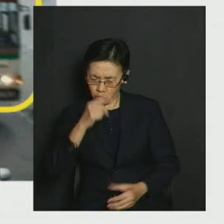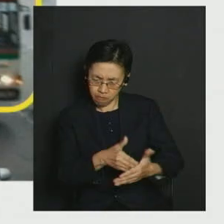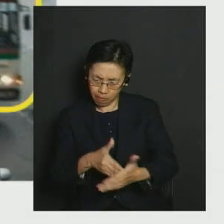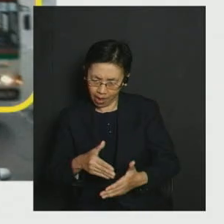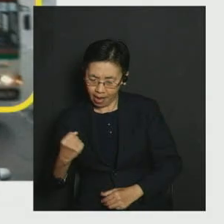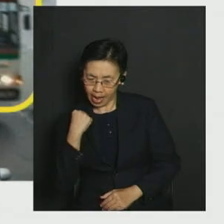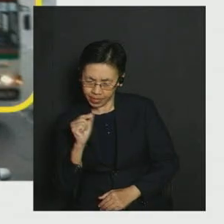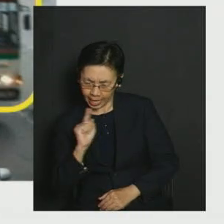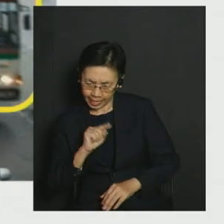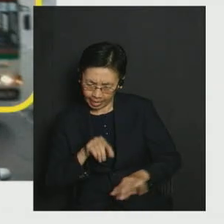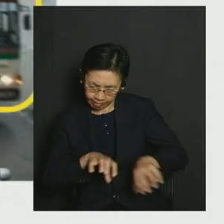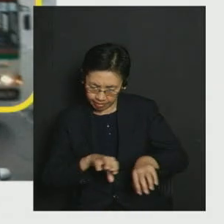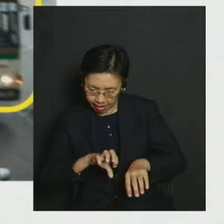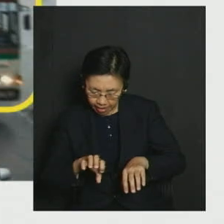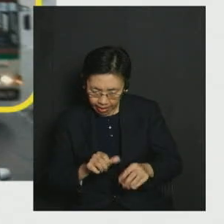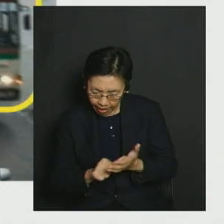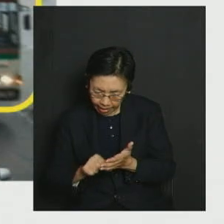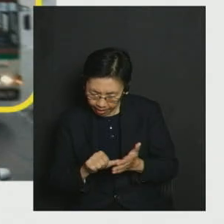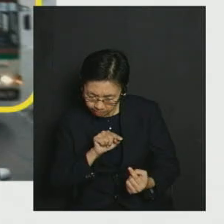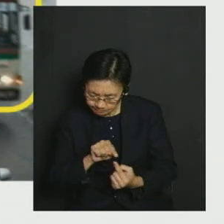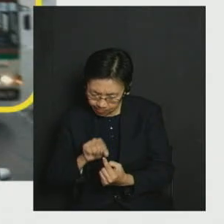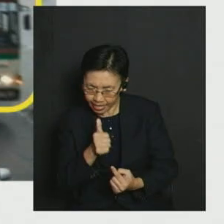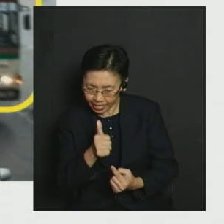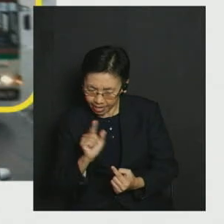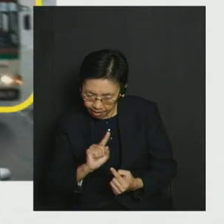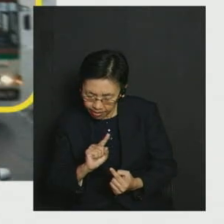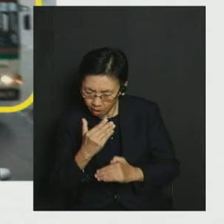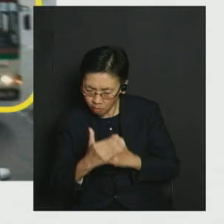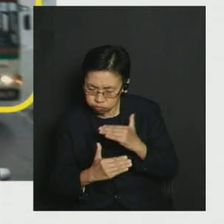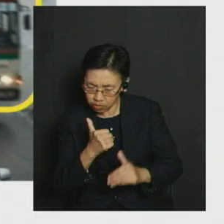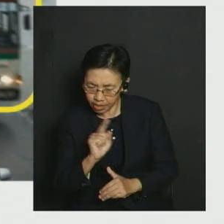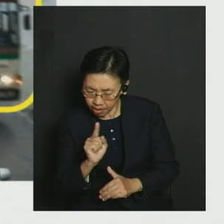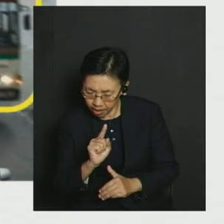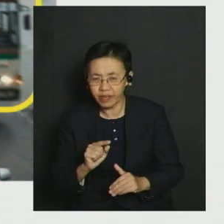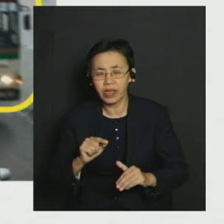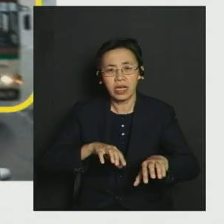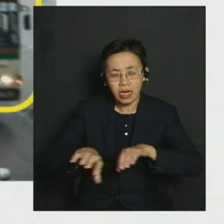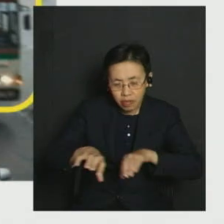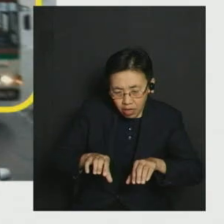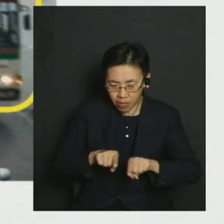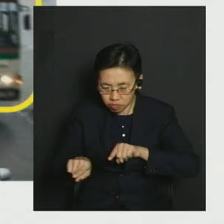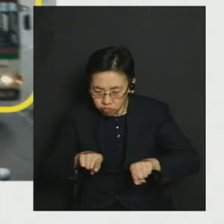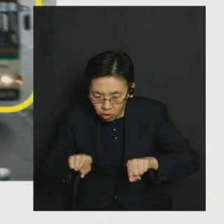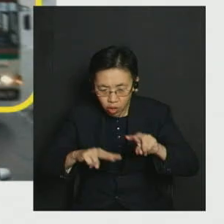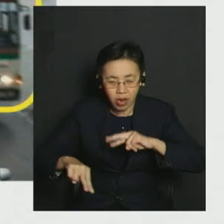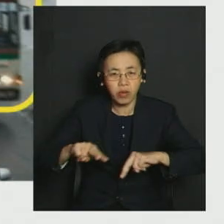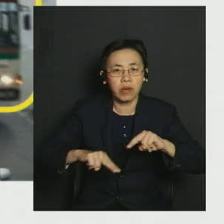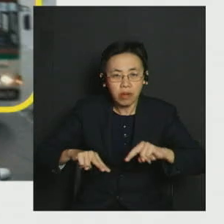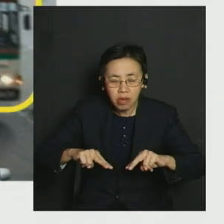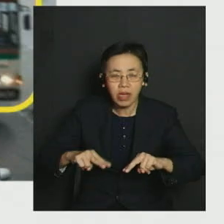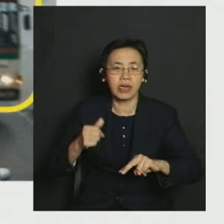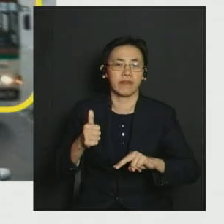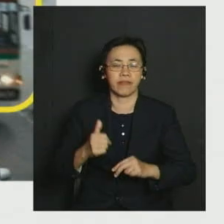photo maybe talk everything about authority and everything about how we are challenging in this